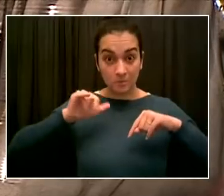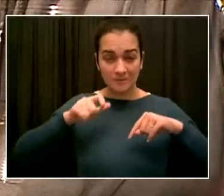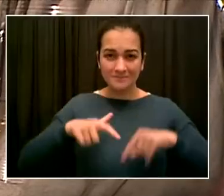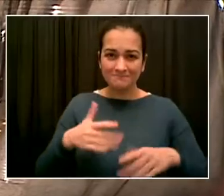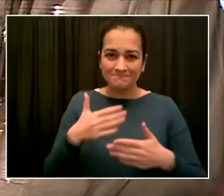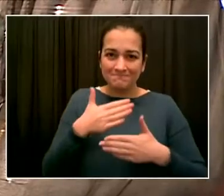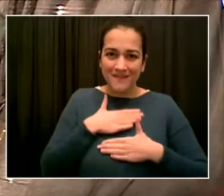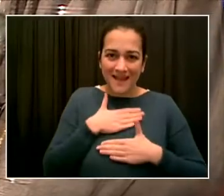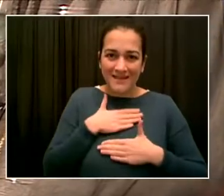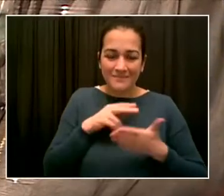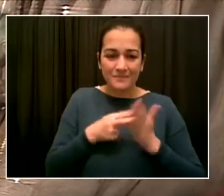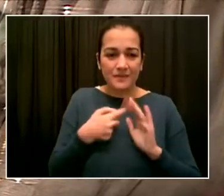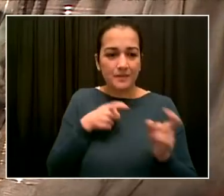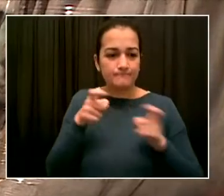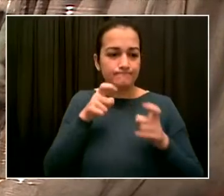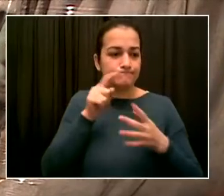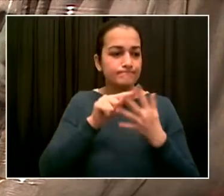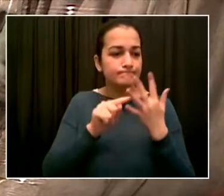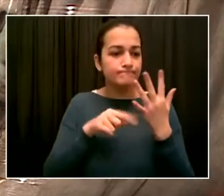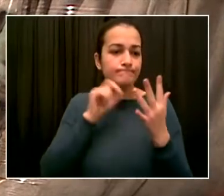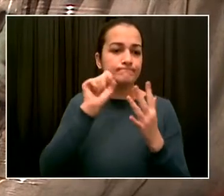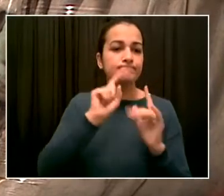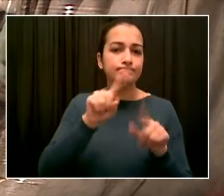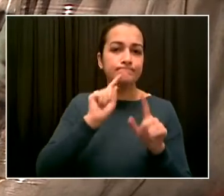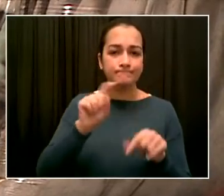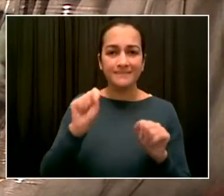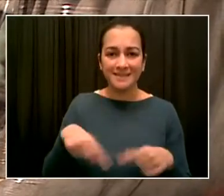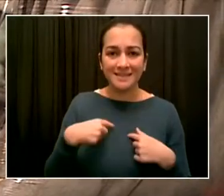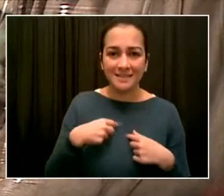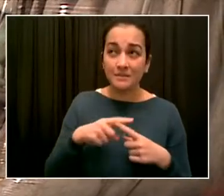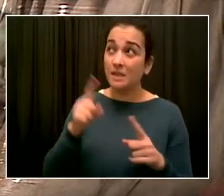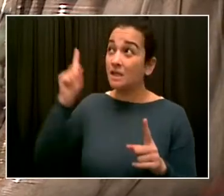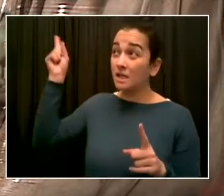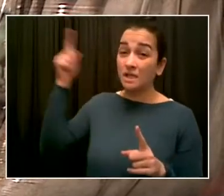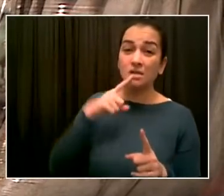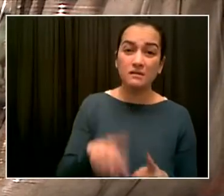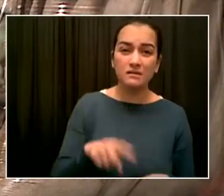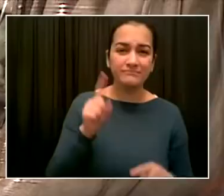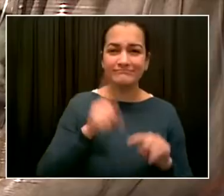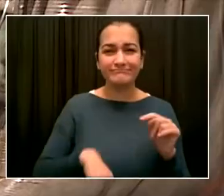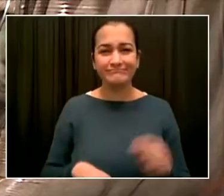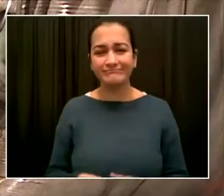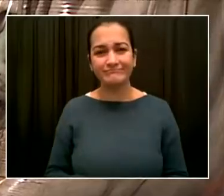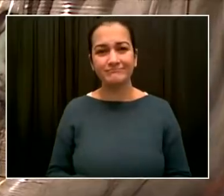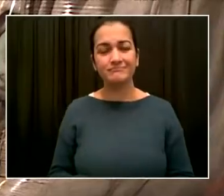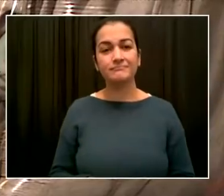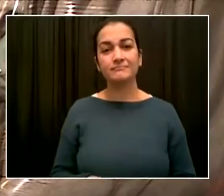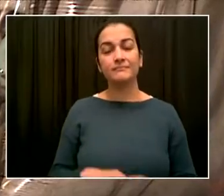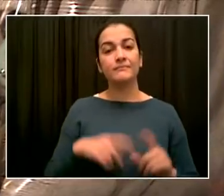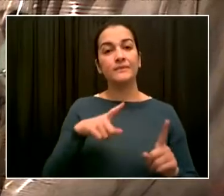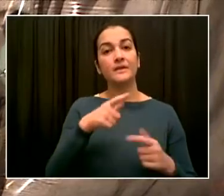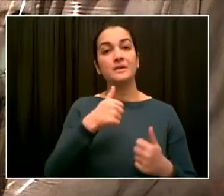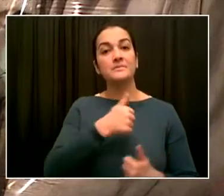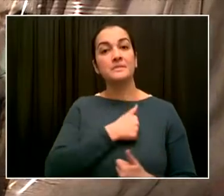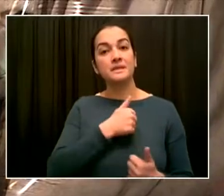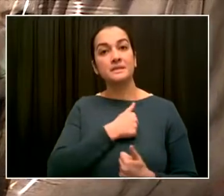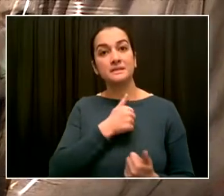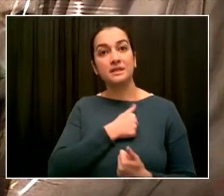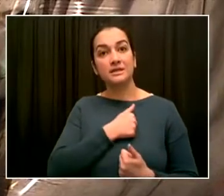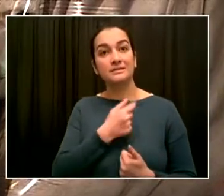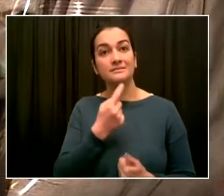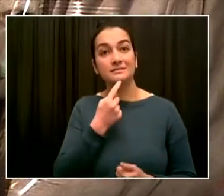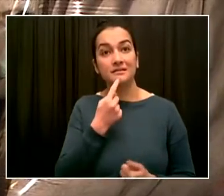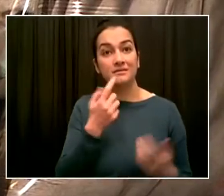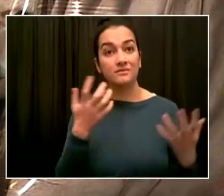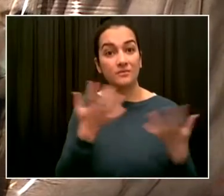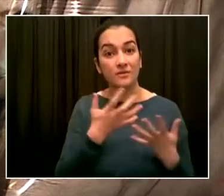mandate. What I saw, the first branch to report was the Air Force. I think they were at 96%. I mean, that's stunning. So with his direct